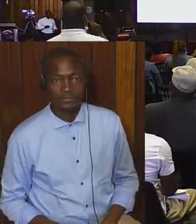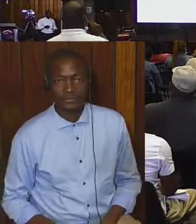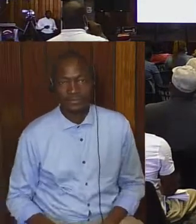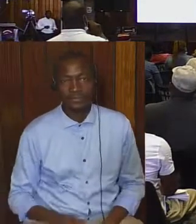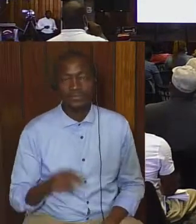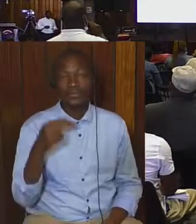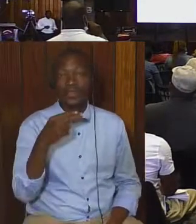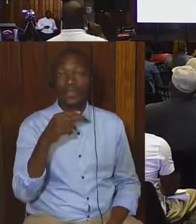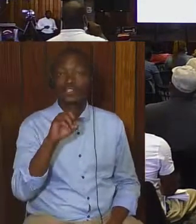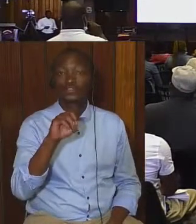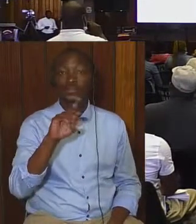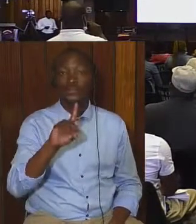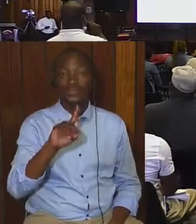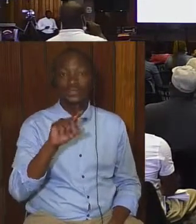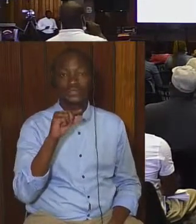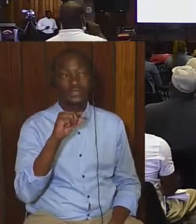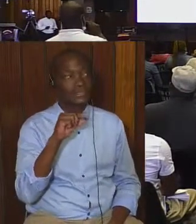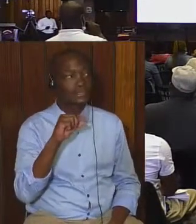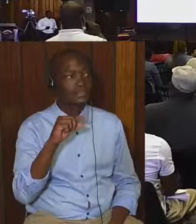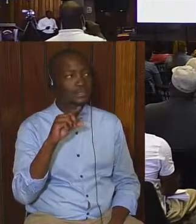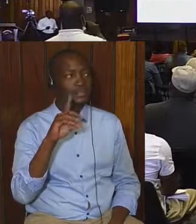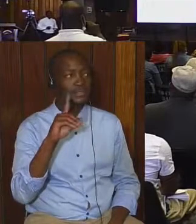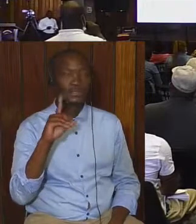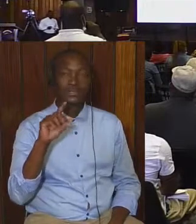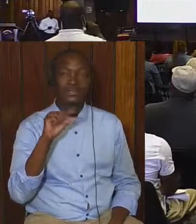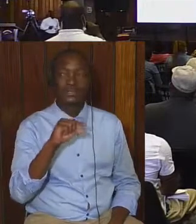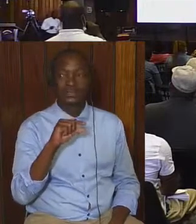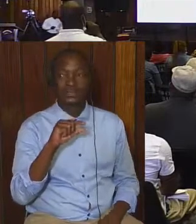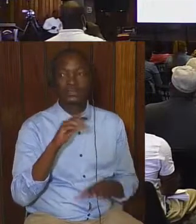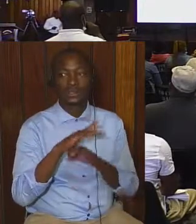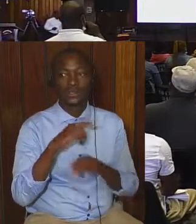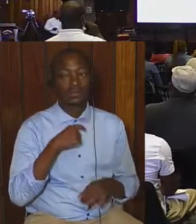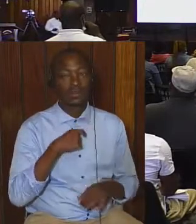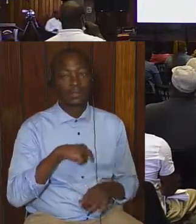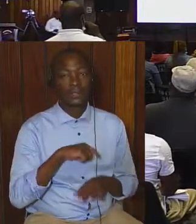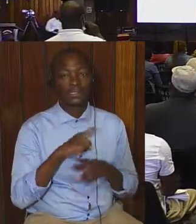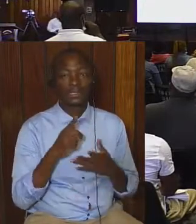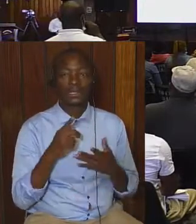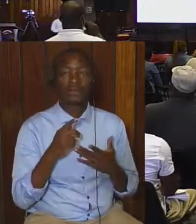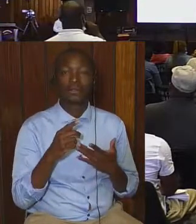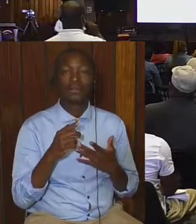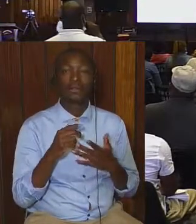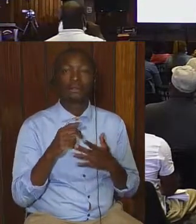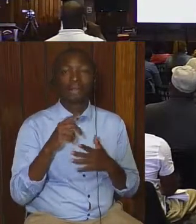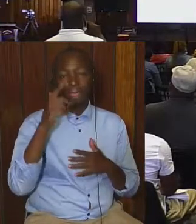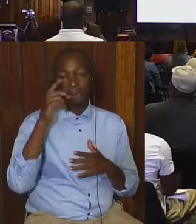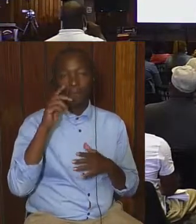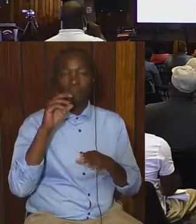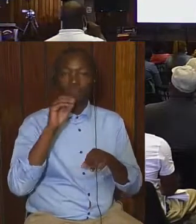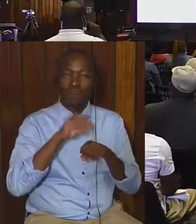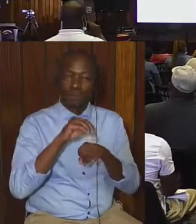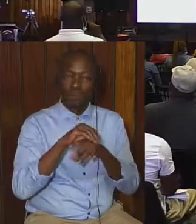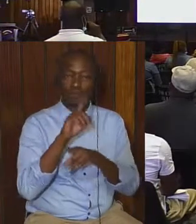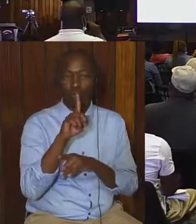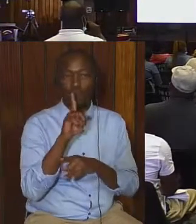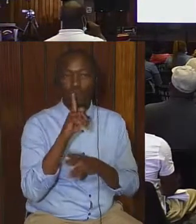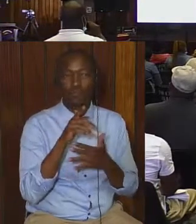HOD, DTG, I've got a personal problem with one of your officials